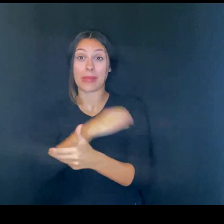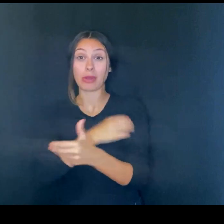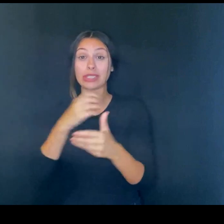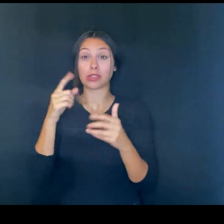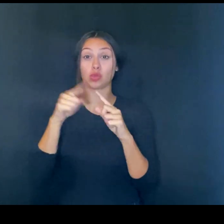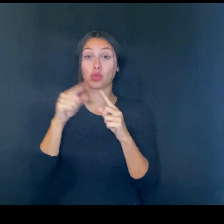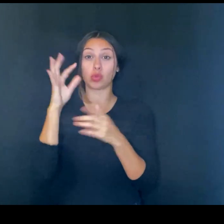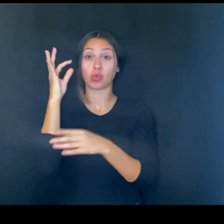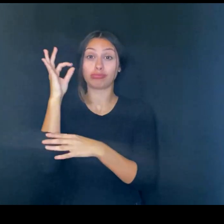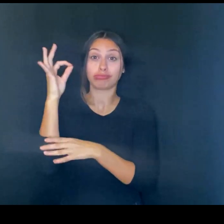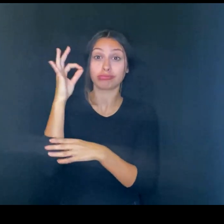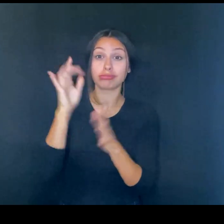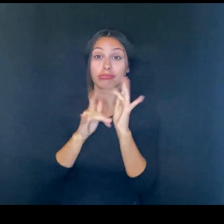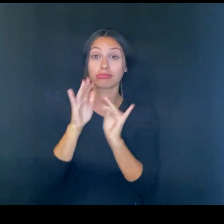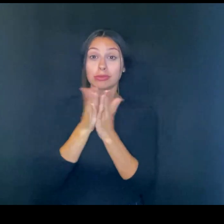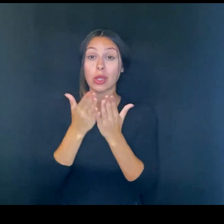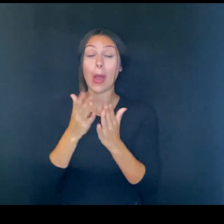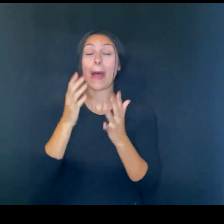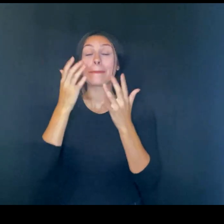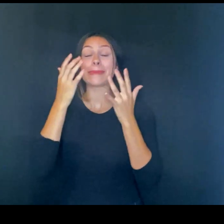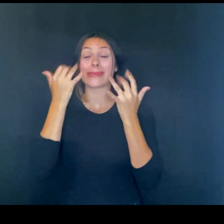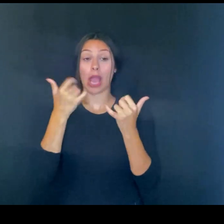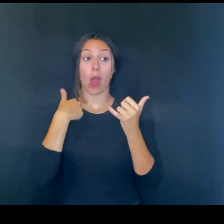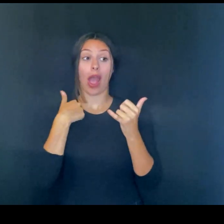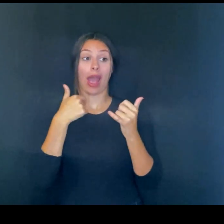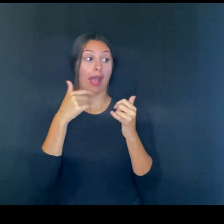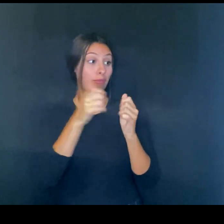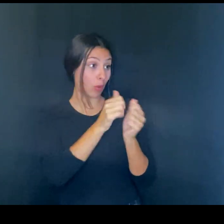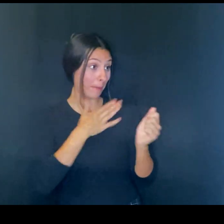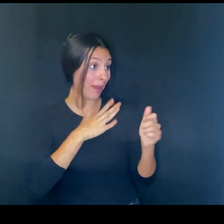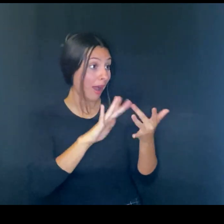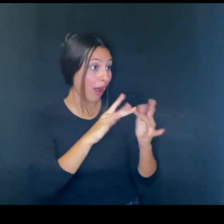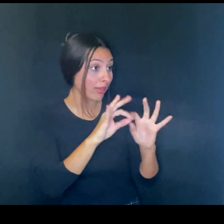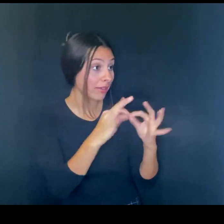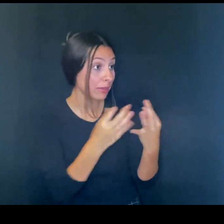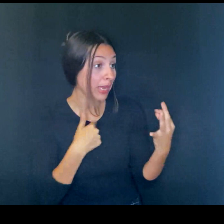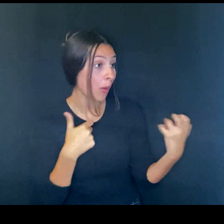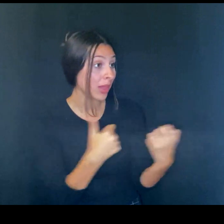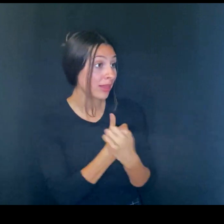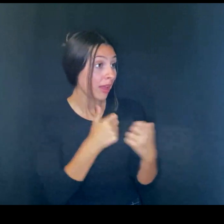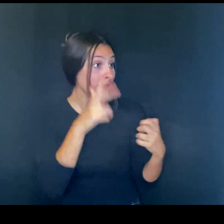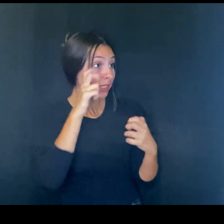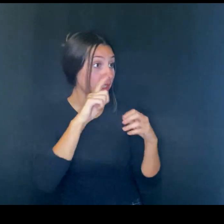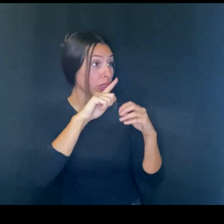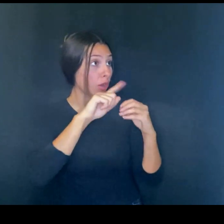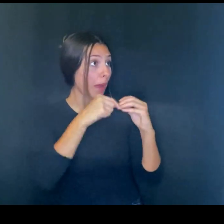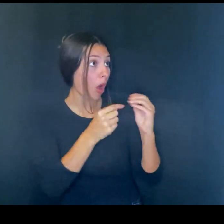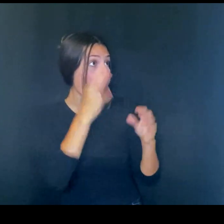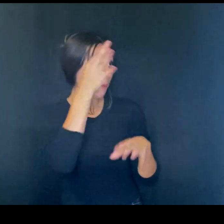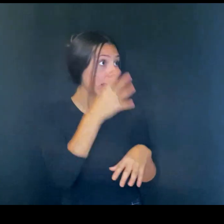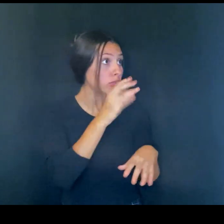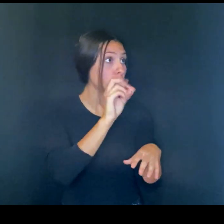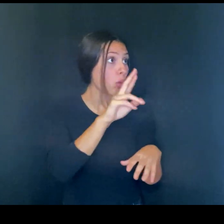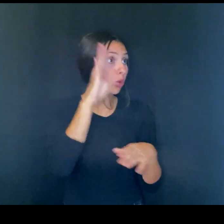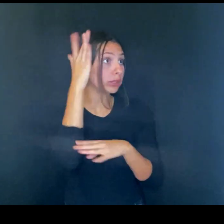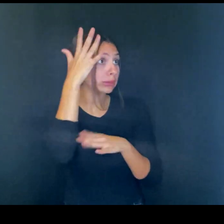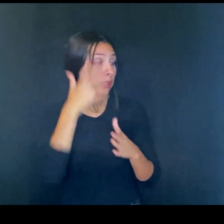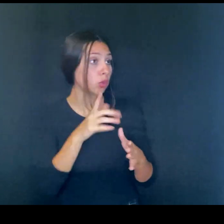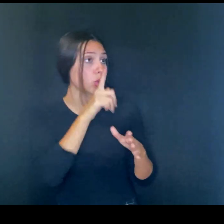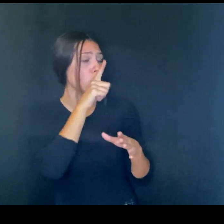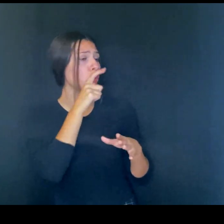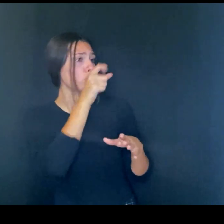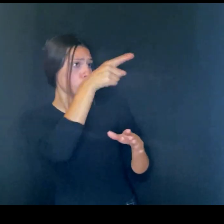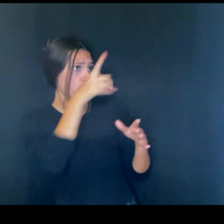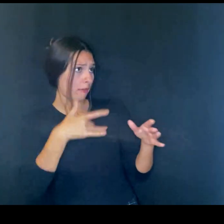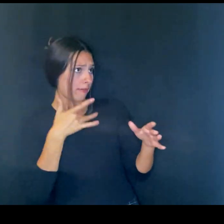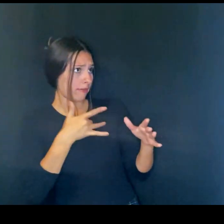hear about a pastor or a speaker that you feel really embodies the communication about how to preach